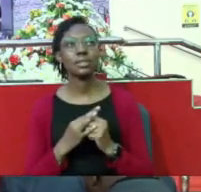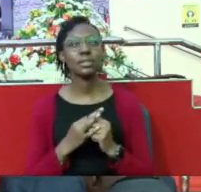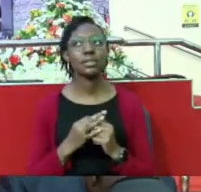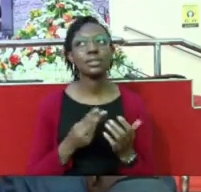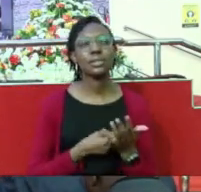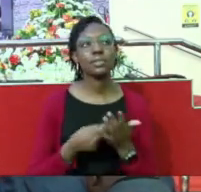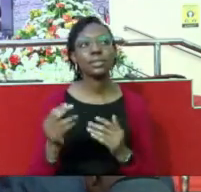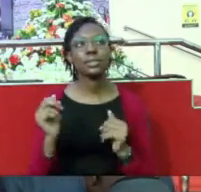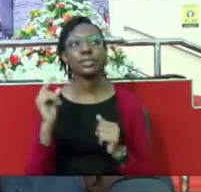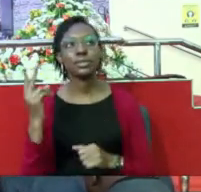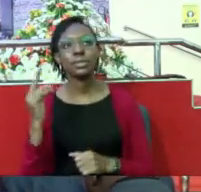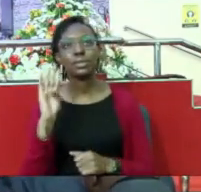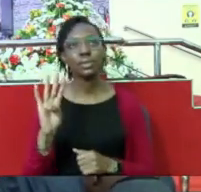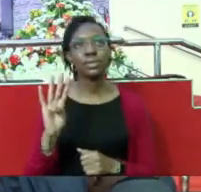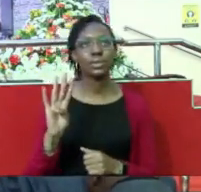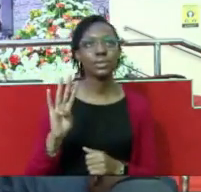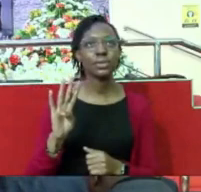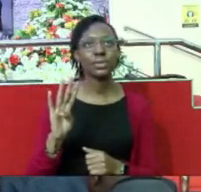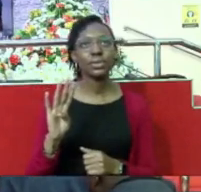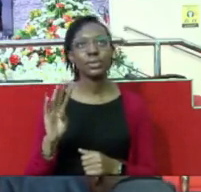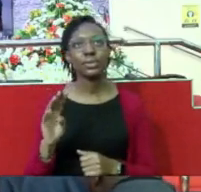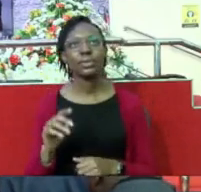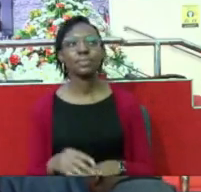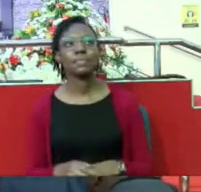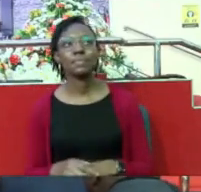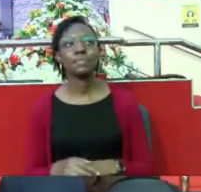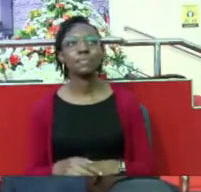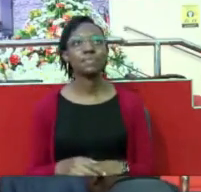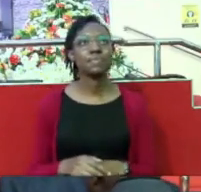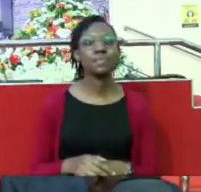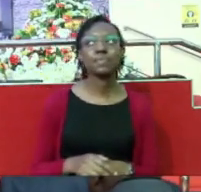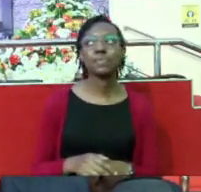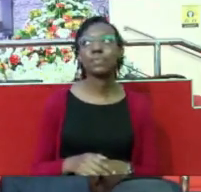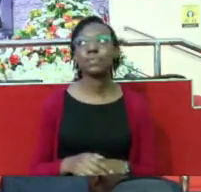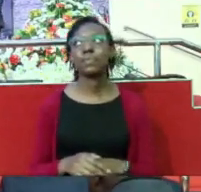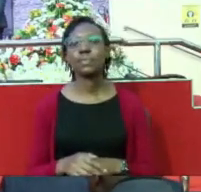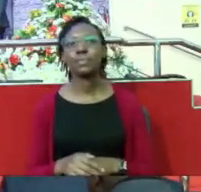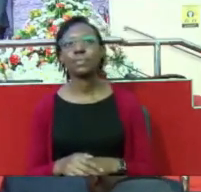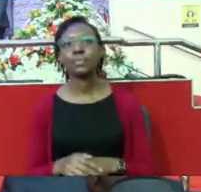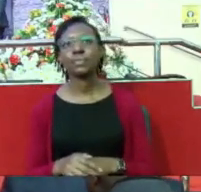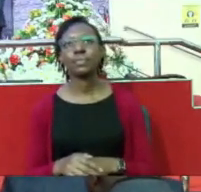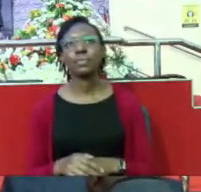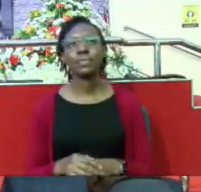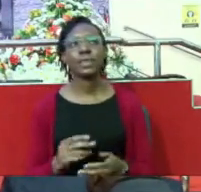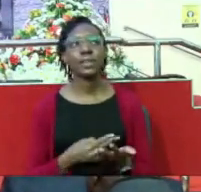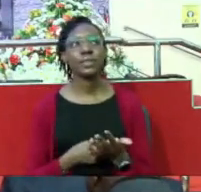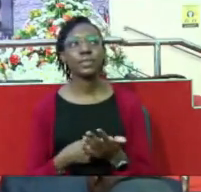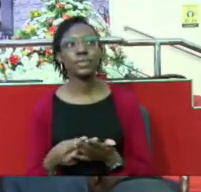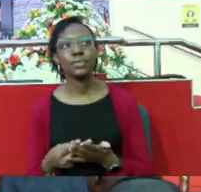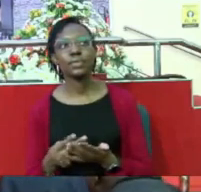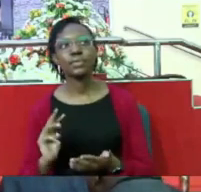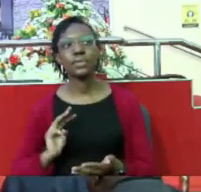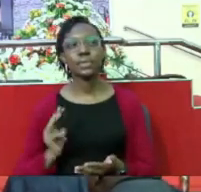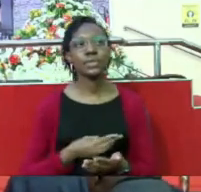hadi 24. Tell your neighbor, long one. Ambia jirani yako ni ndefu. But the verse that we'll be concentrating on will be verse number